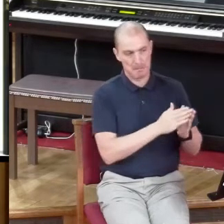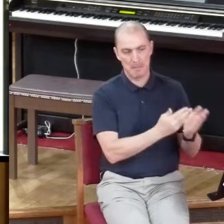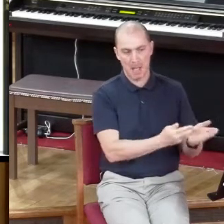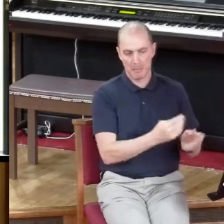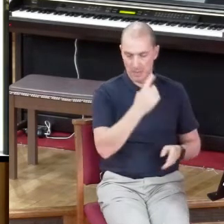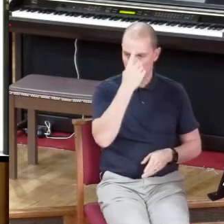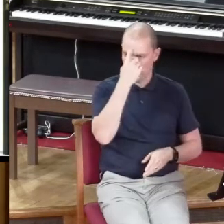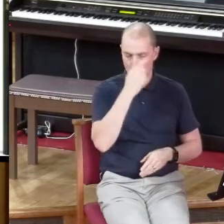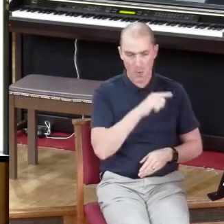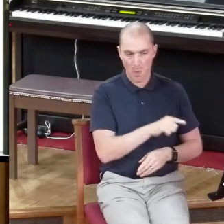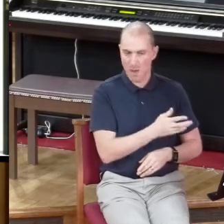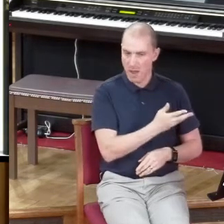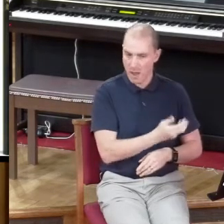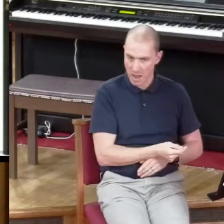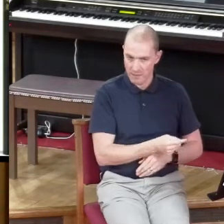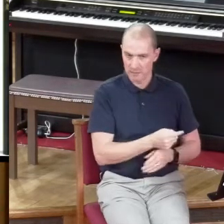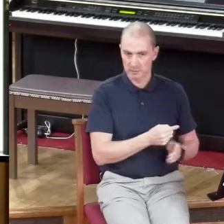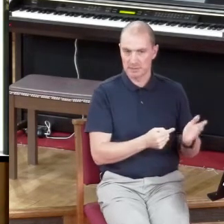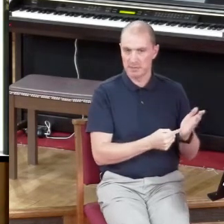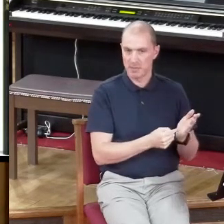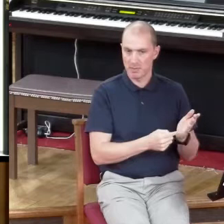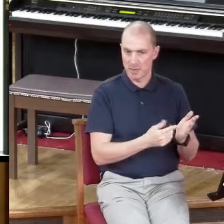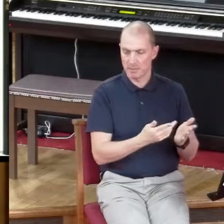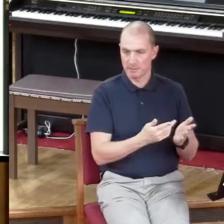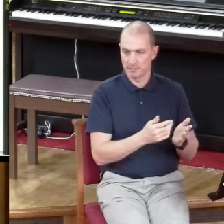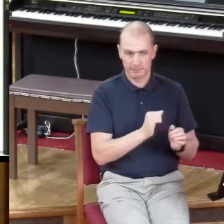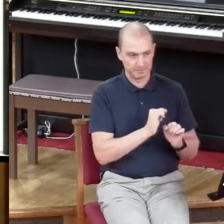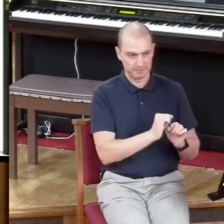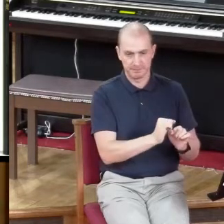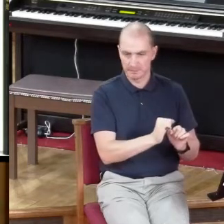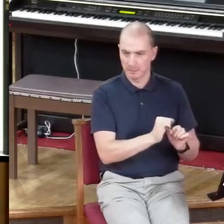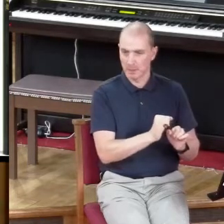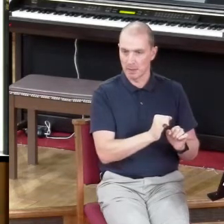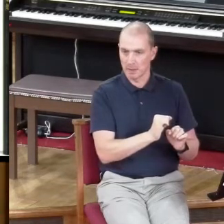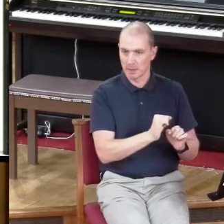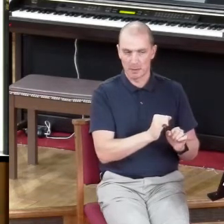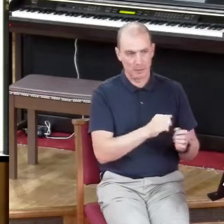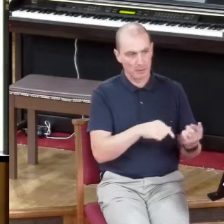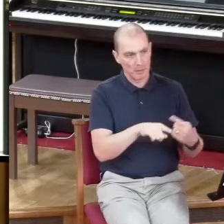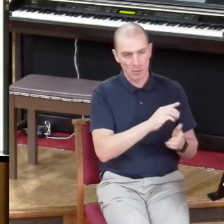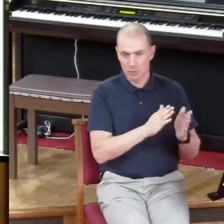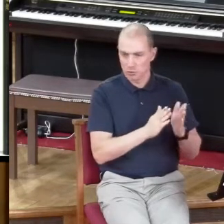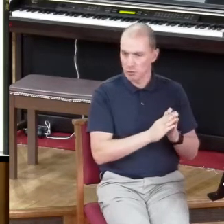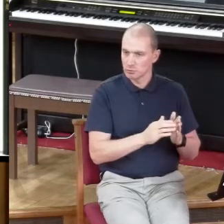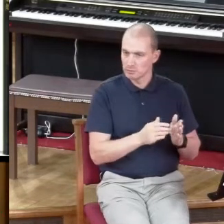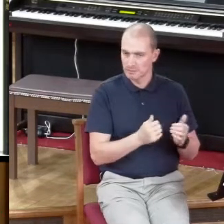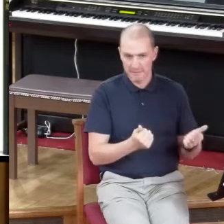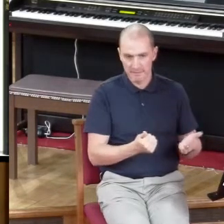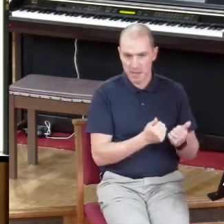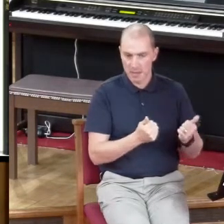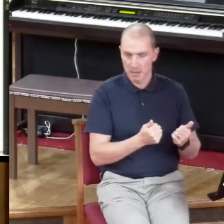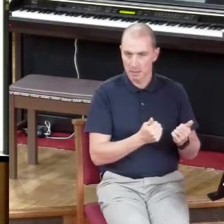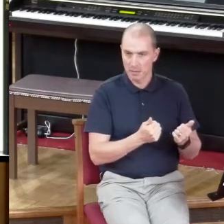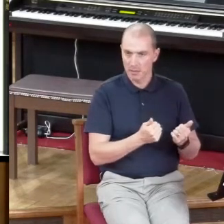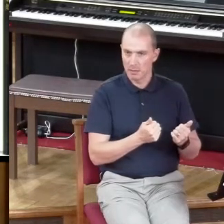the indications are that in many ways, the churches in the New Testament times were far from